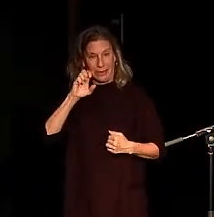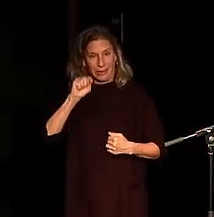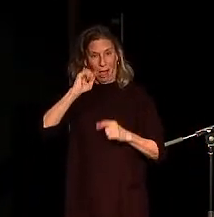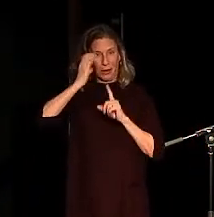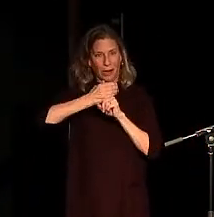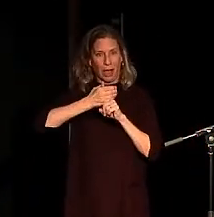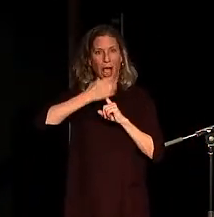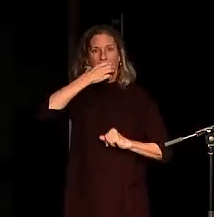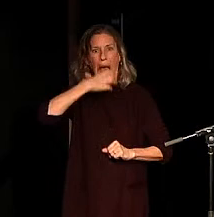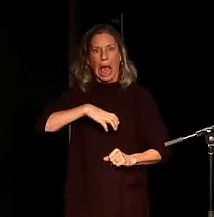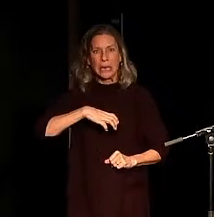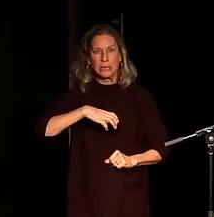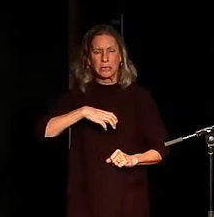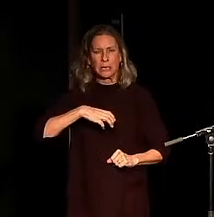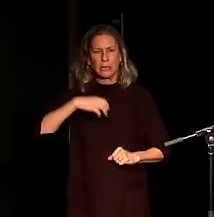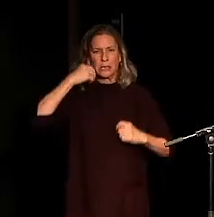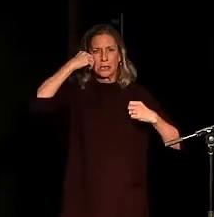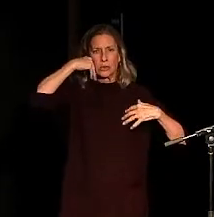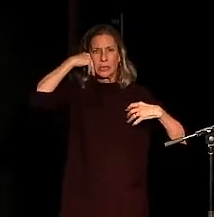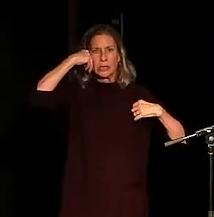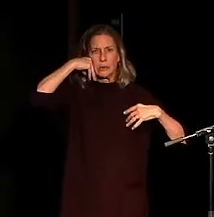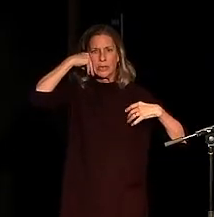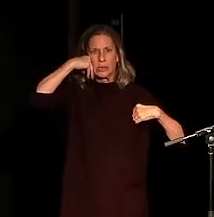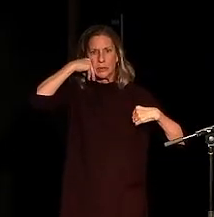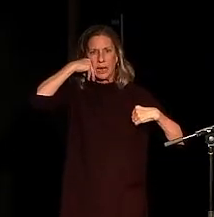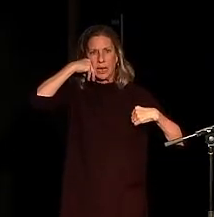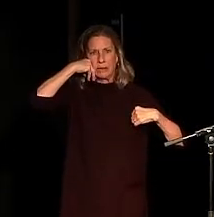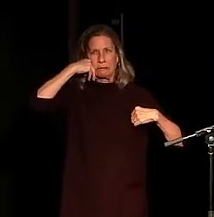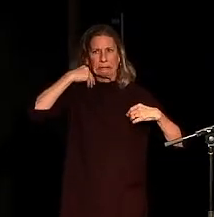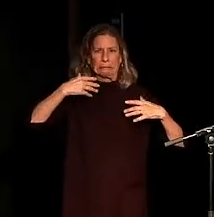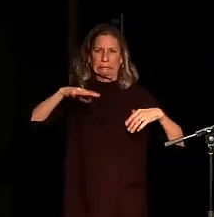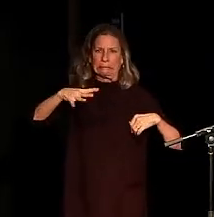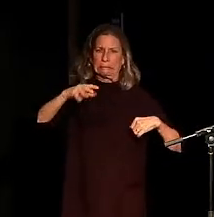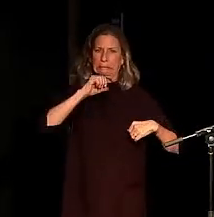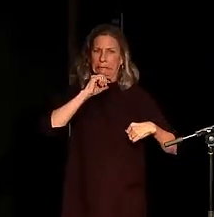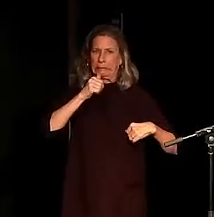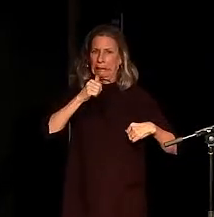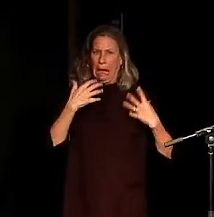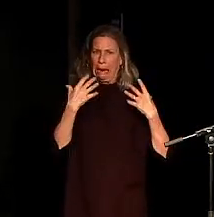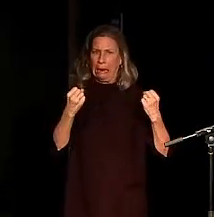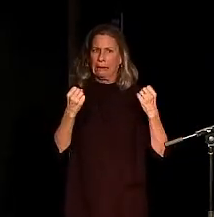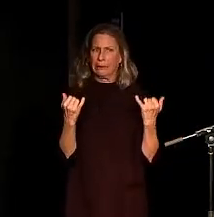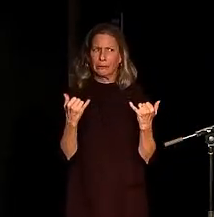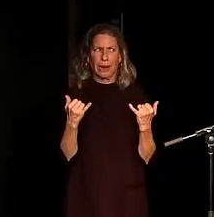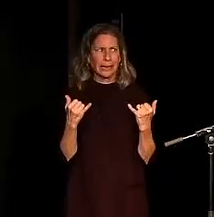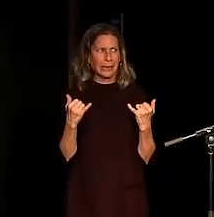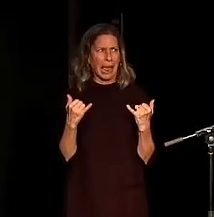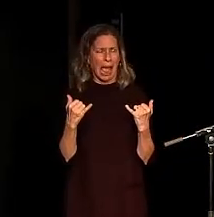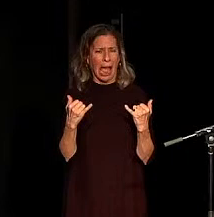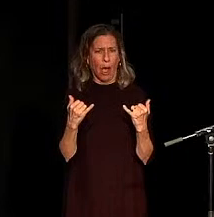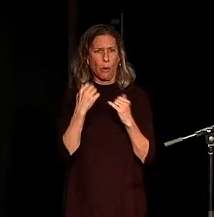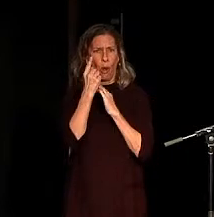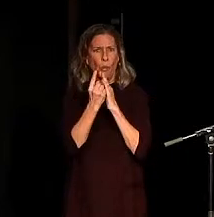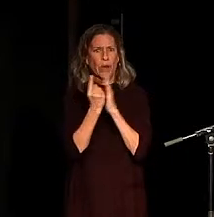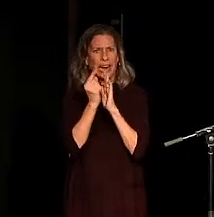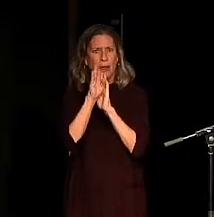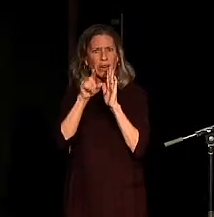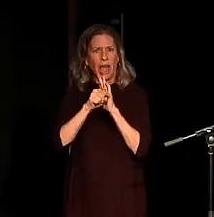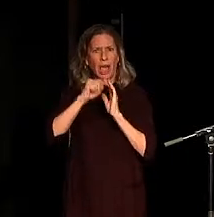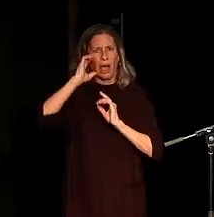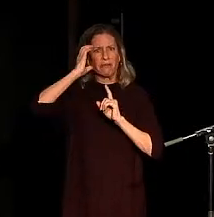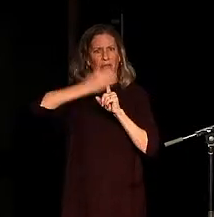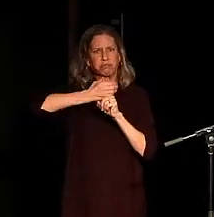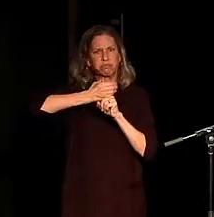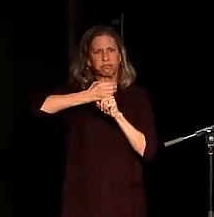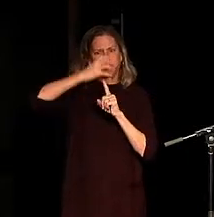And it's hard to breathe, so I don't, maybe the mascot is not doing that well. It was outside for an hour and a half. You wouldn't want to wear that